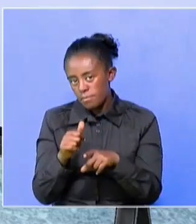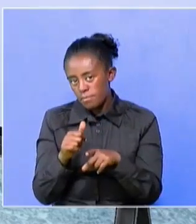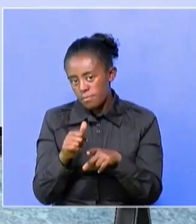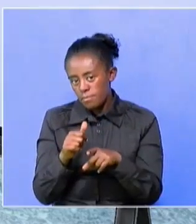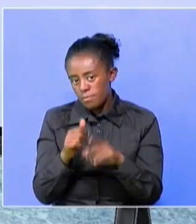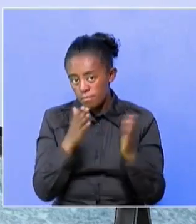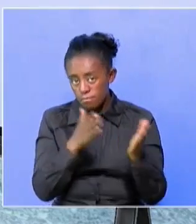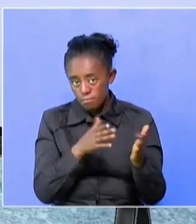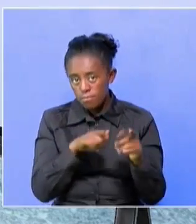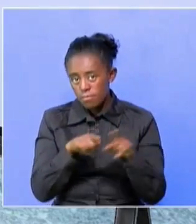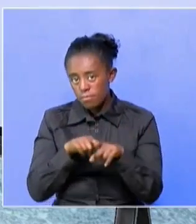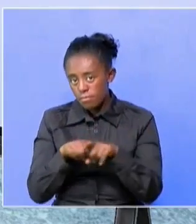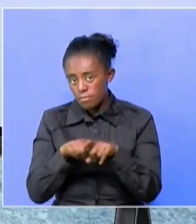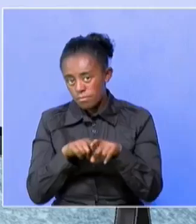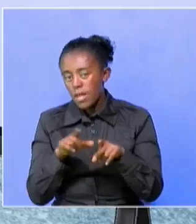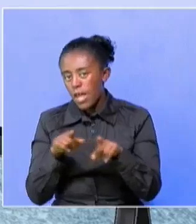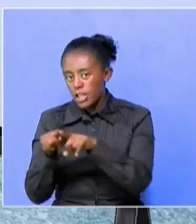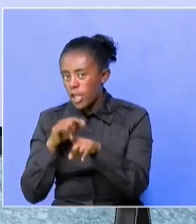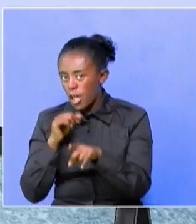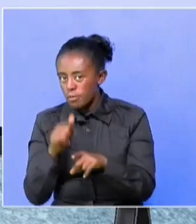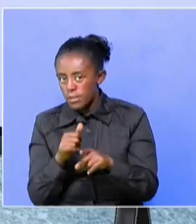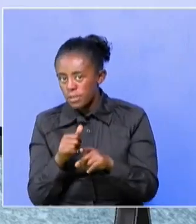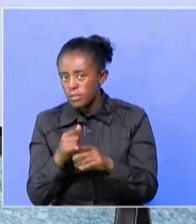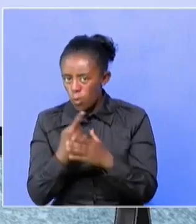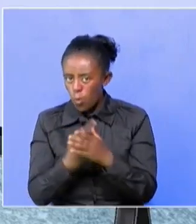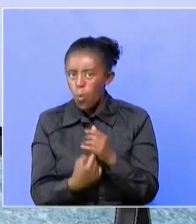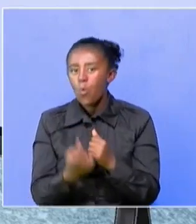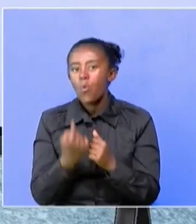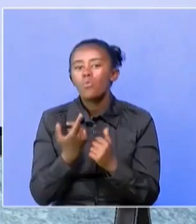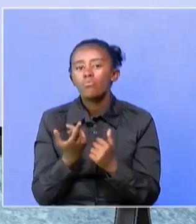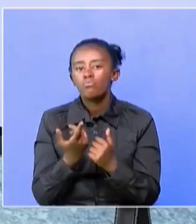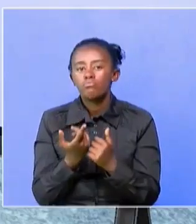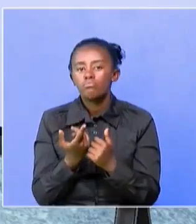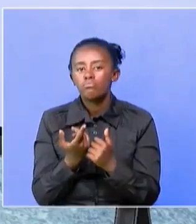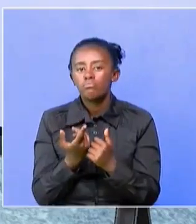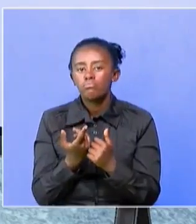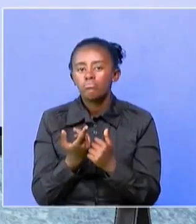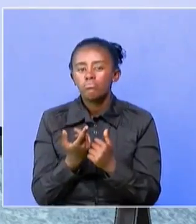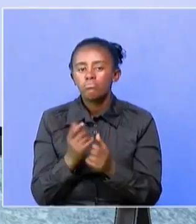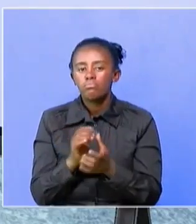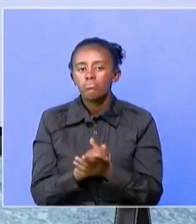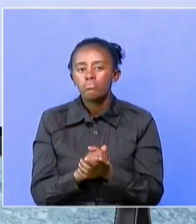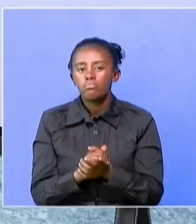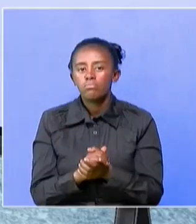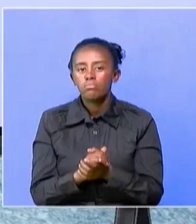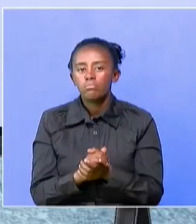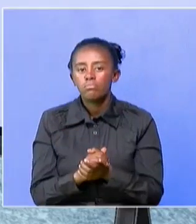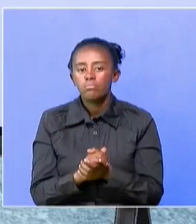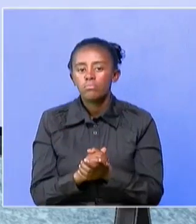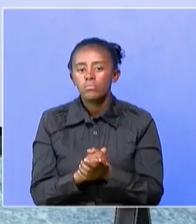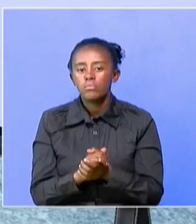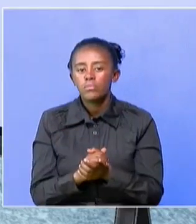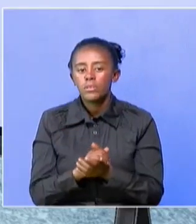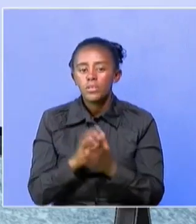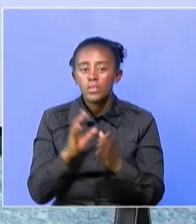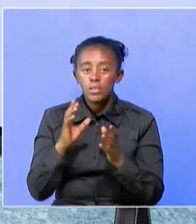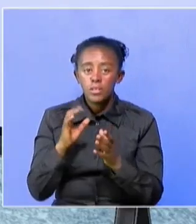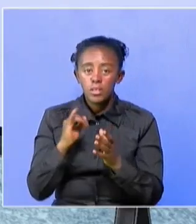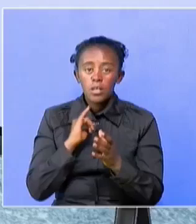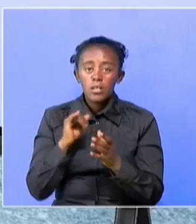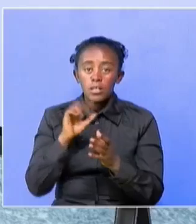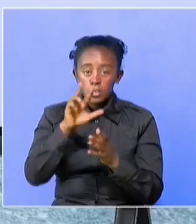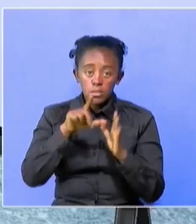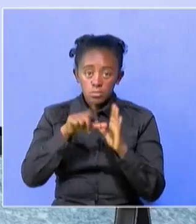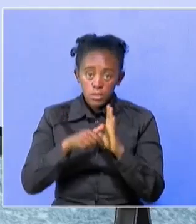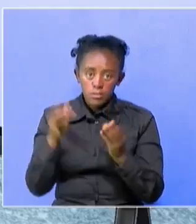disagreements and disagreements. Only a laxity alone. So, I would like to give you